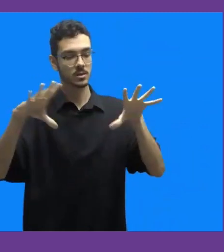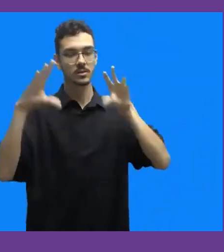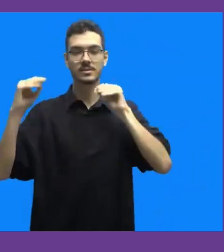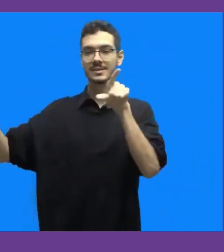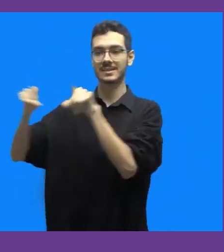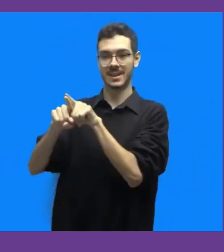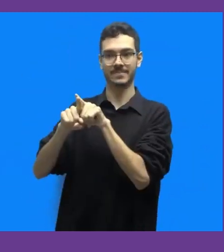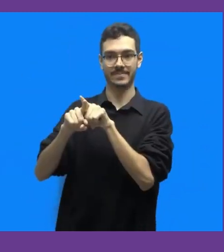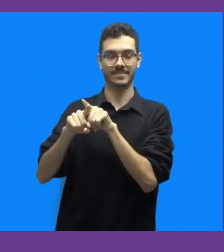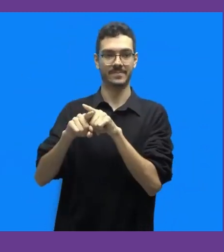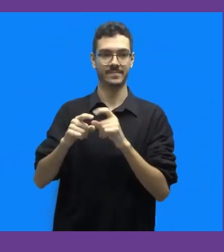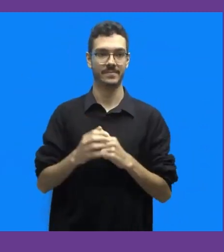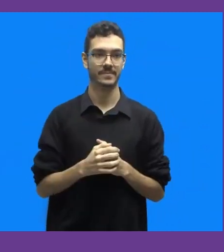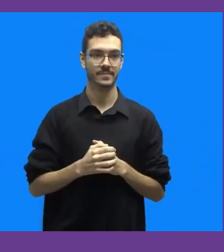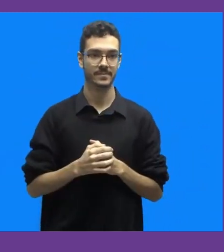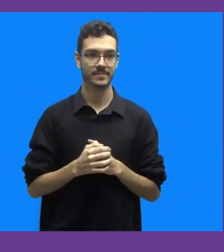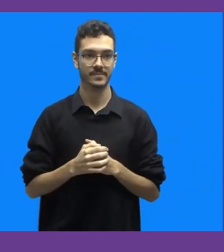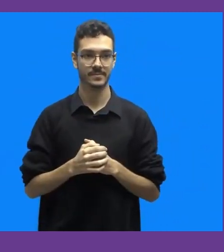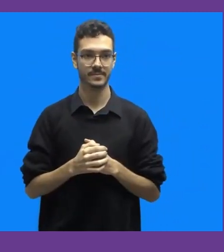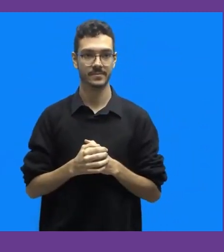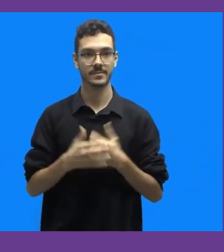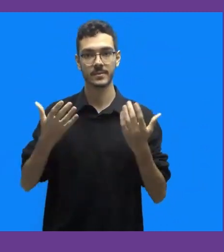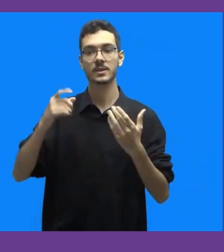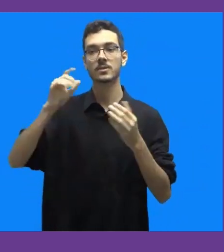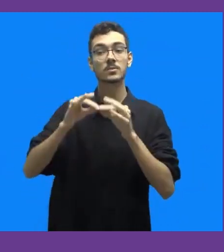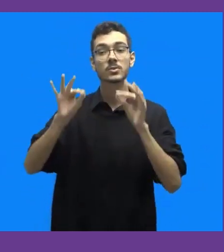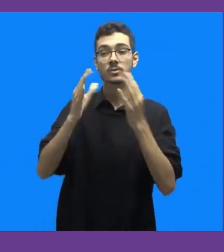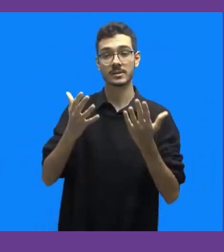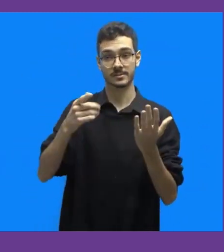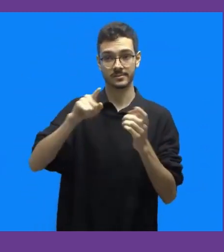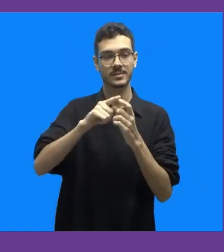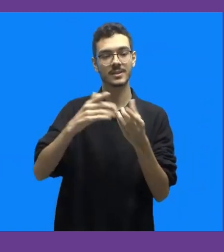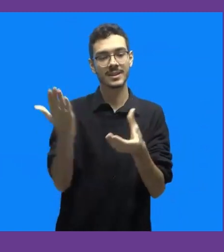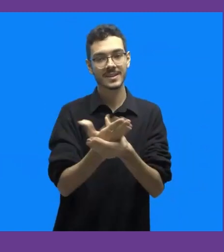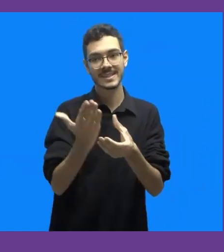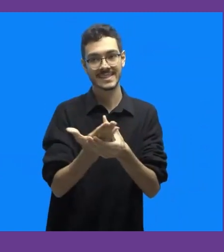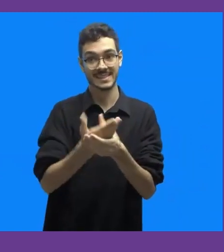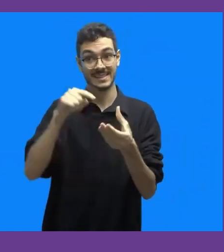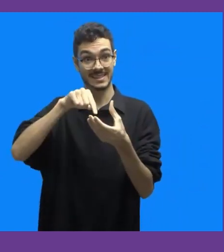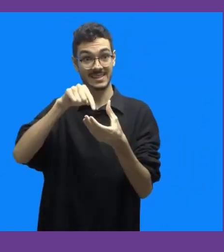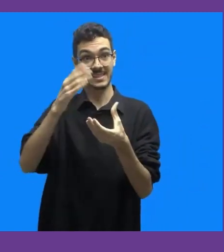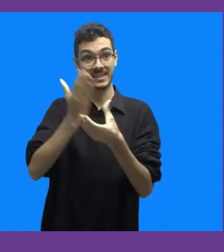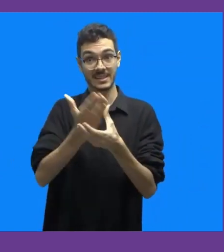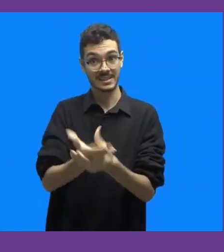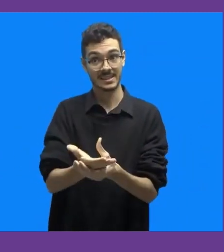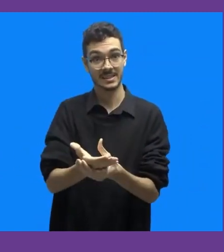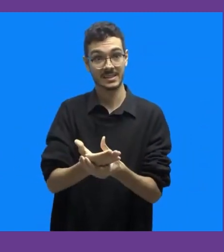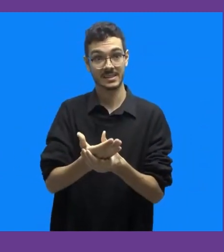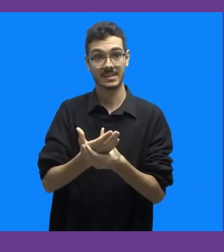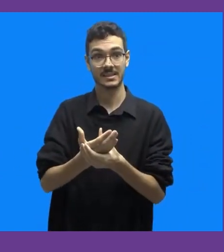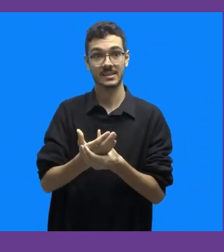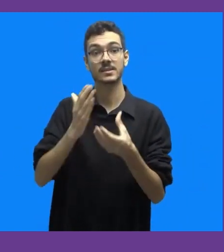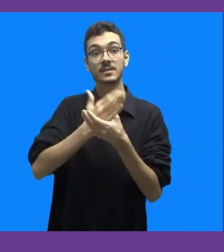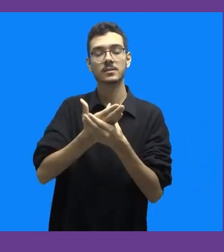not only enough to say, okay, we do this or we don't do this, but we also ask